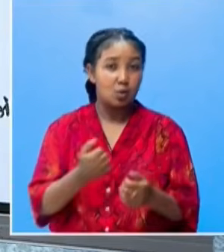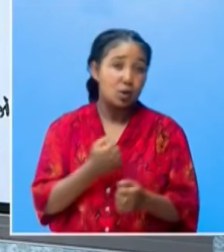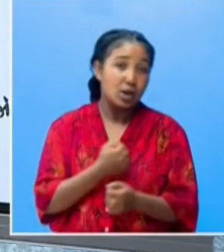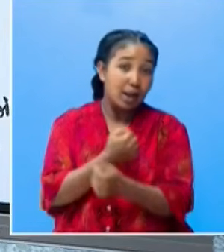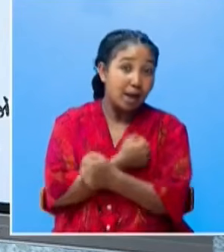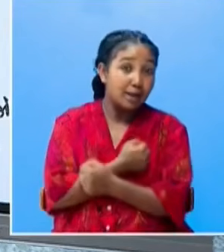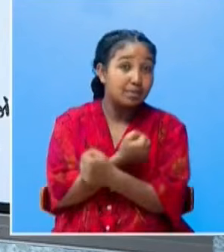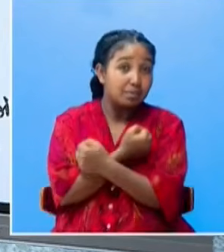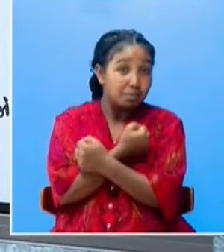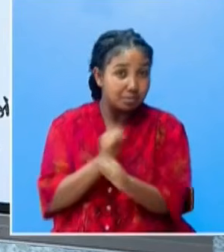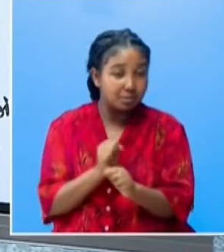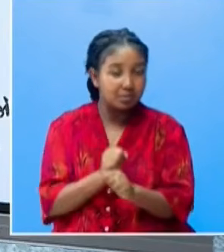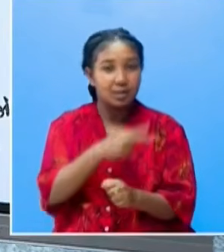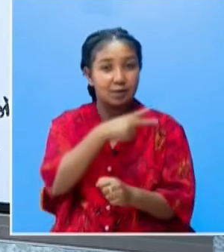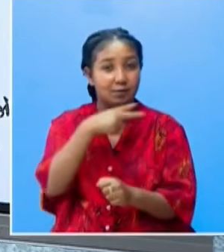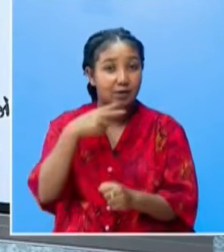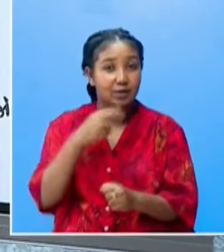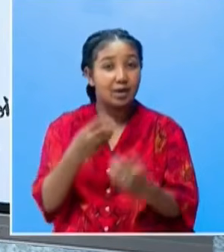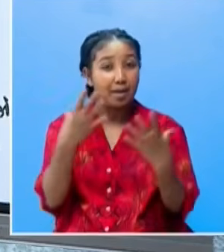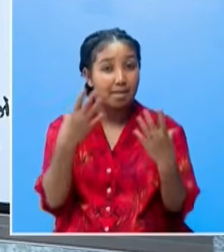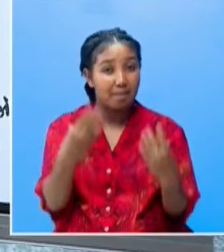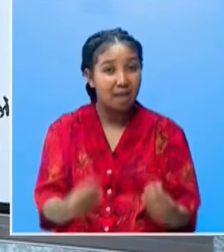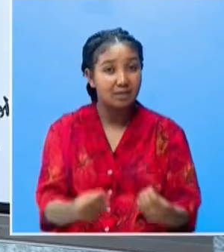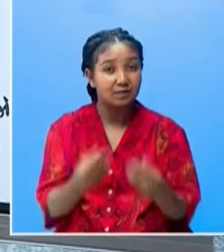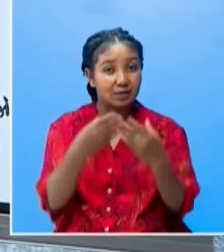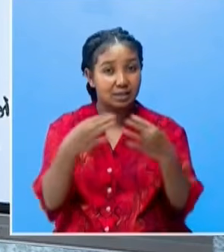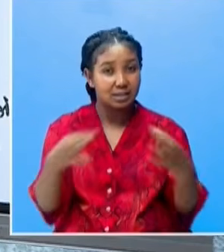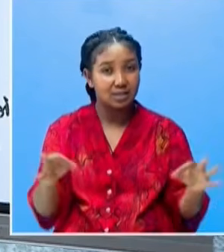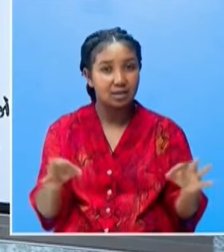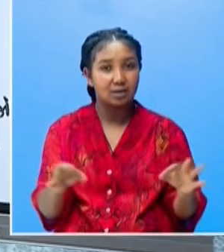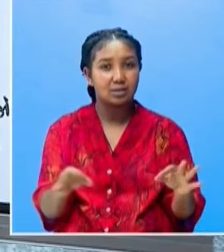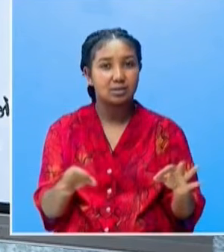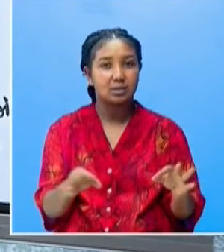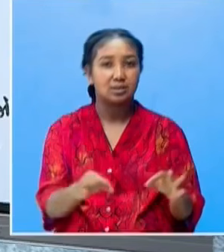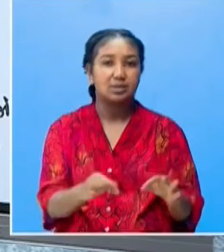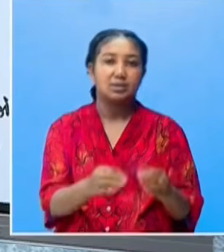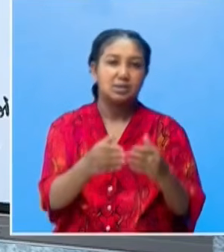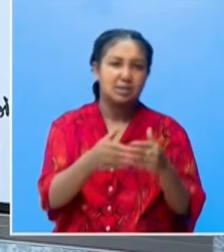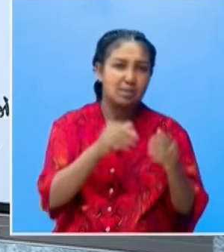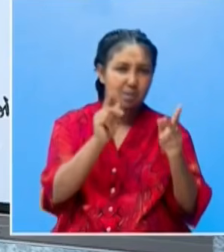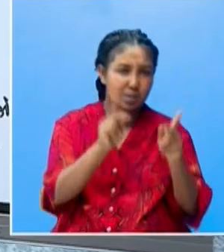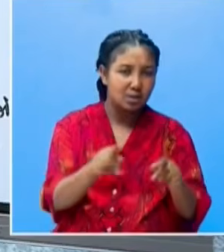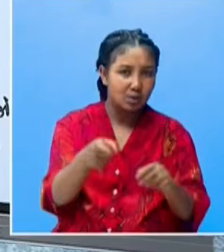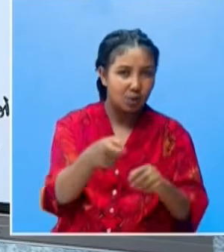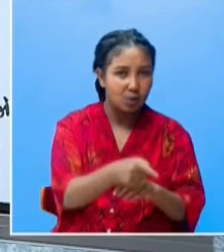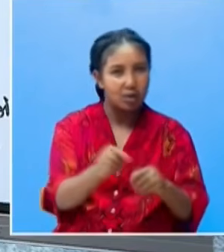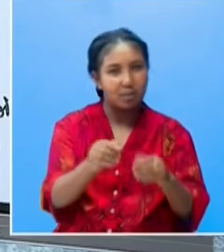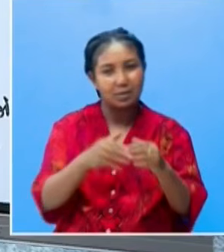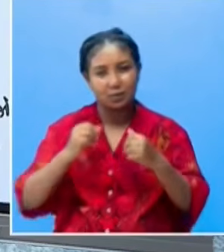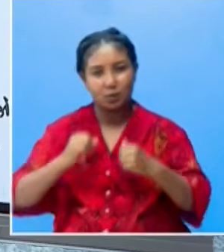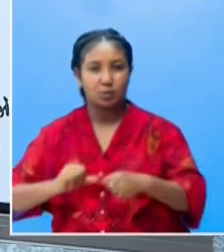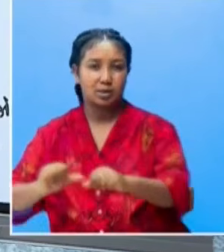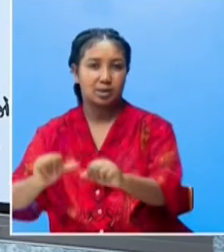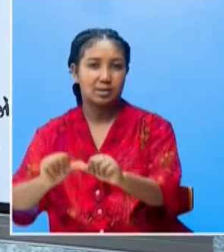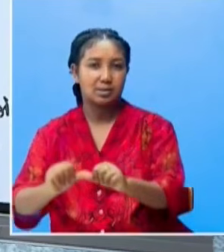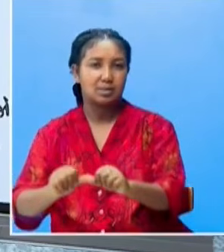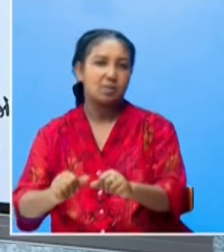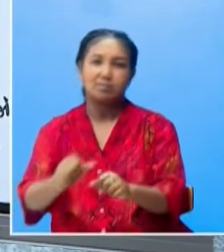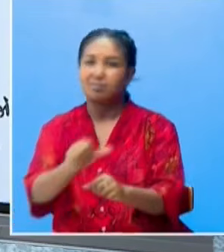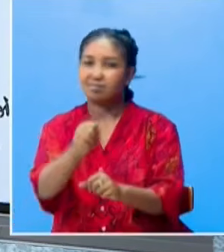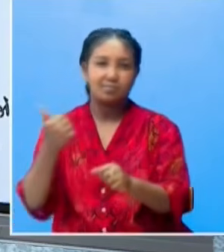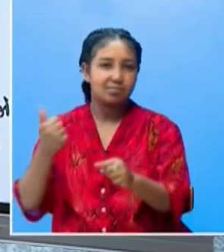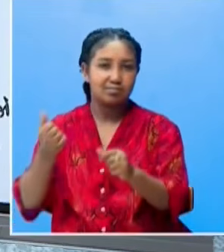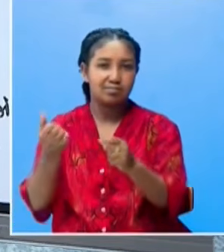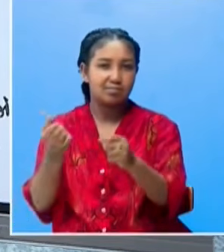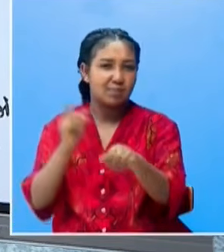not, the verb in a passive sentence, either it is simple present, present continuous, or the rest